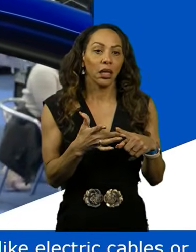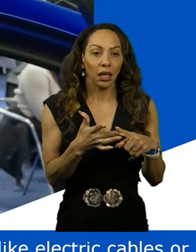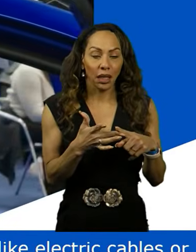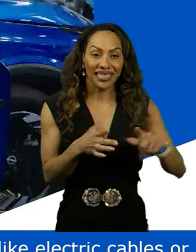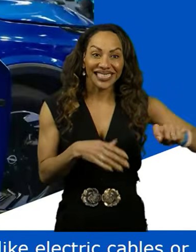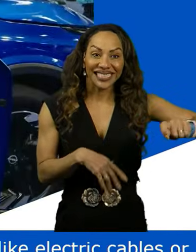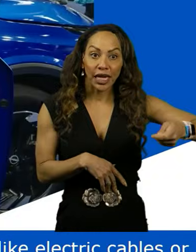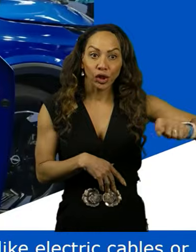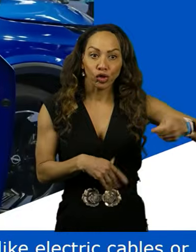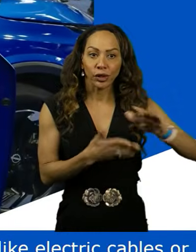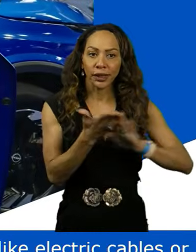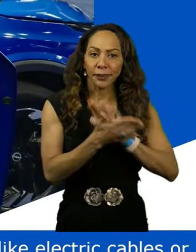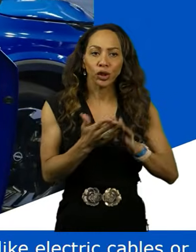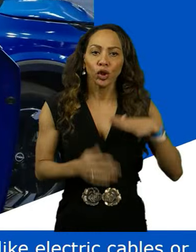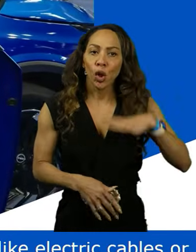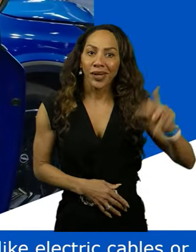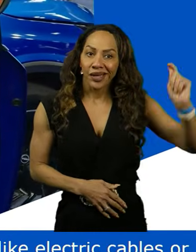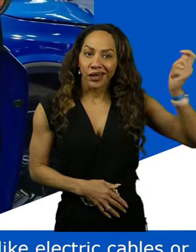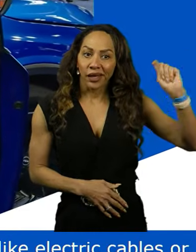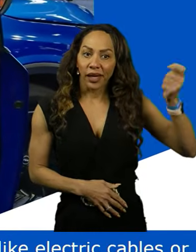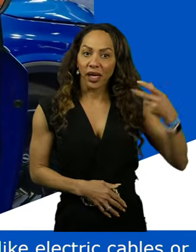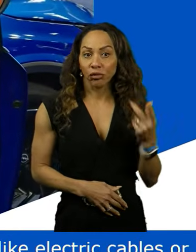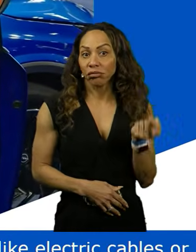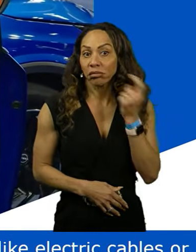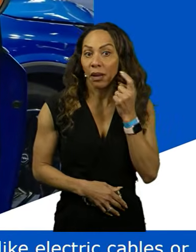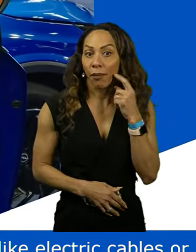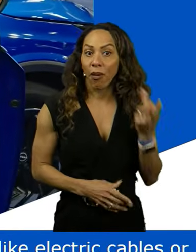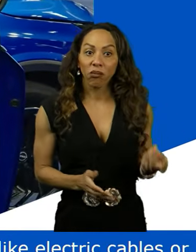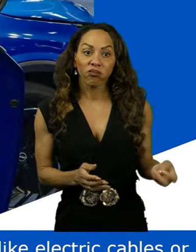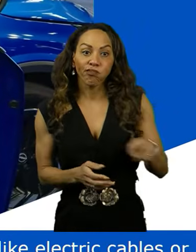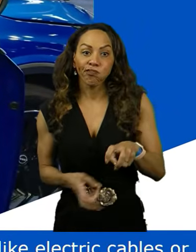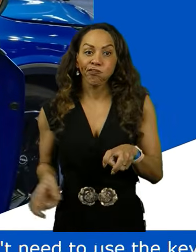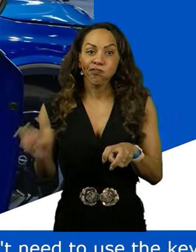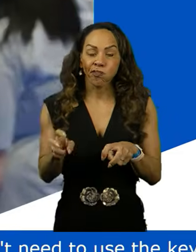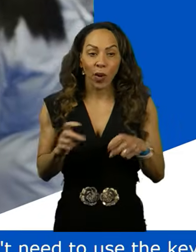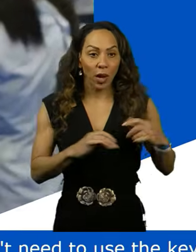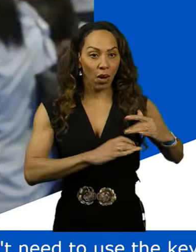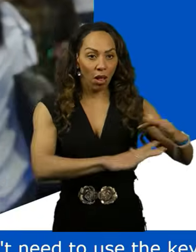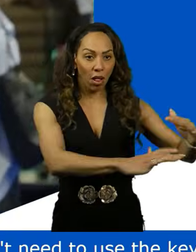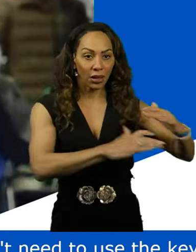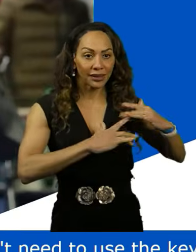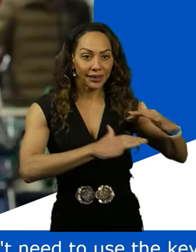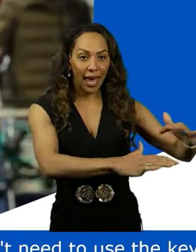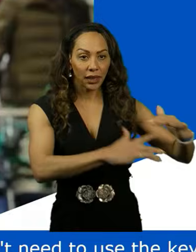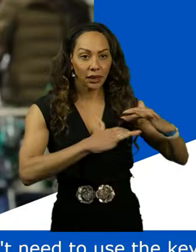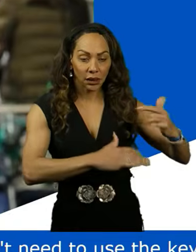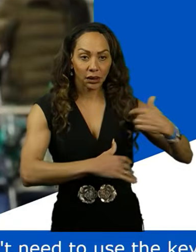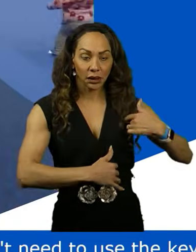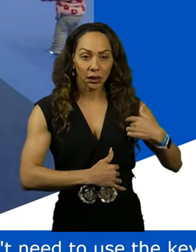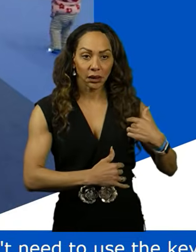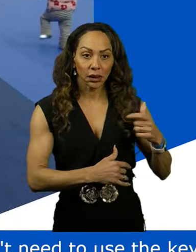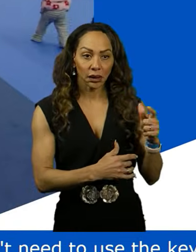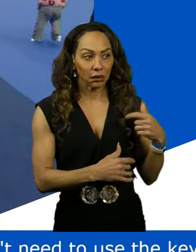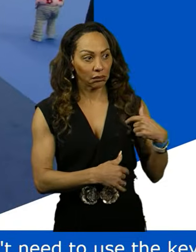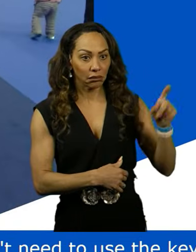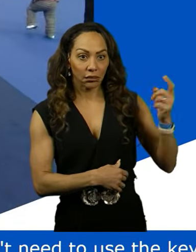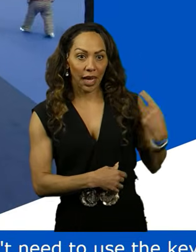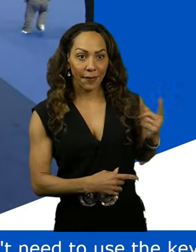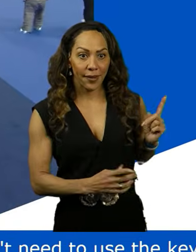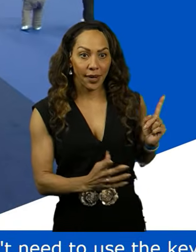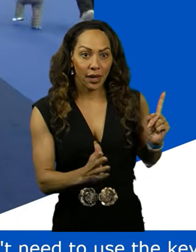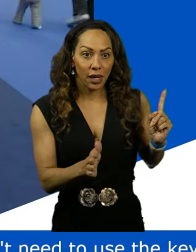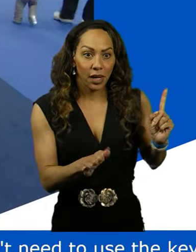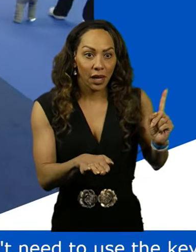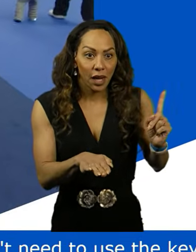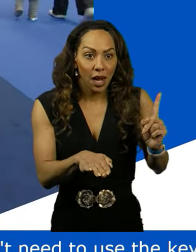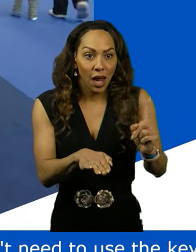start the car, you simply get in and go. It's worth taking time to get to understand these features. Sit in the vehicle,